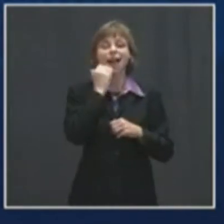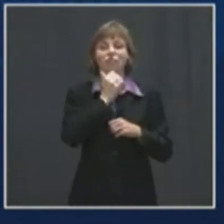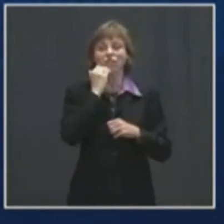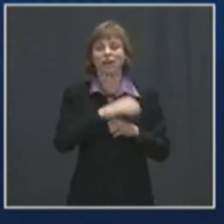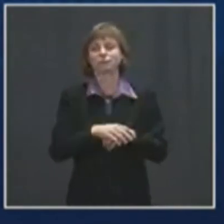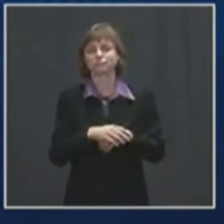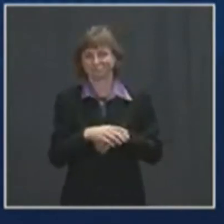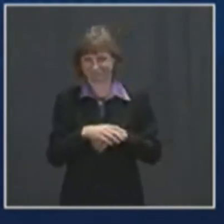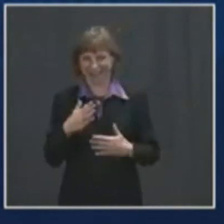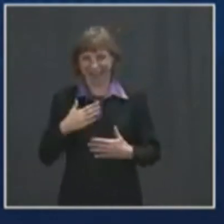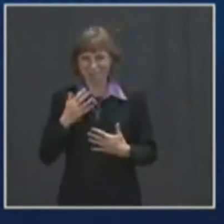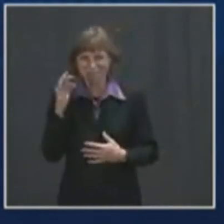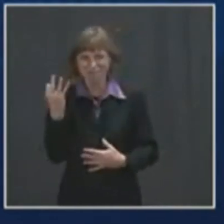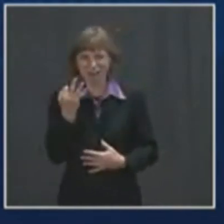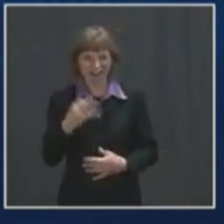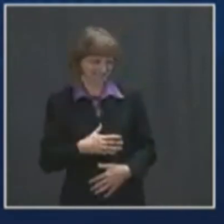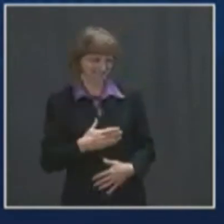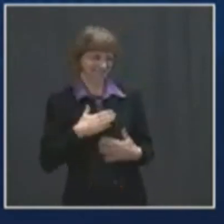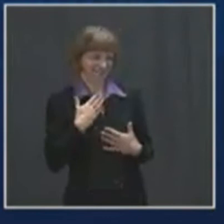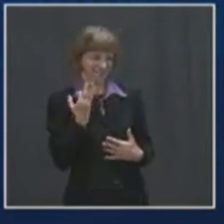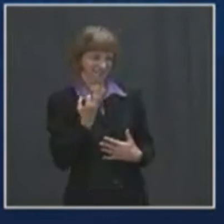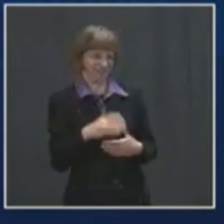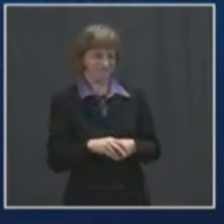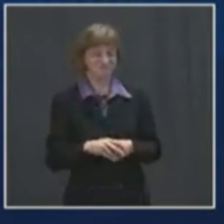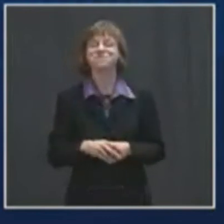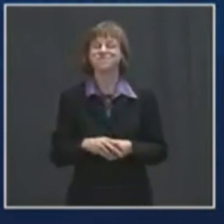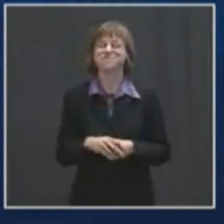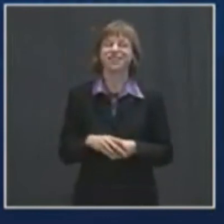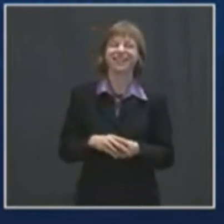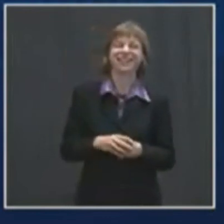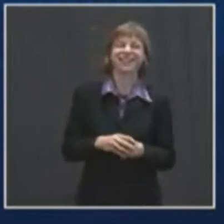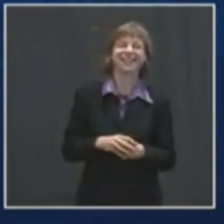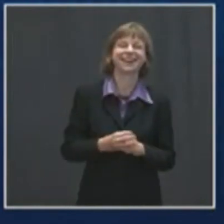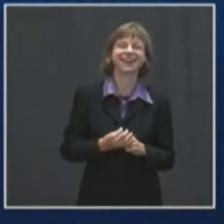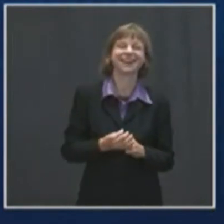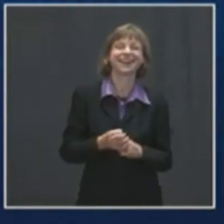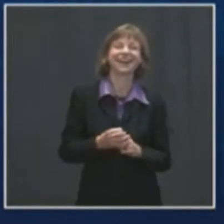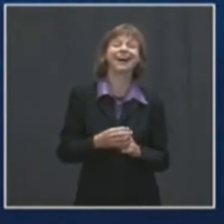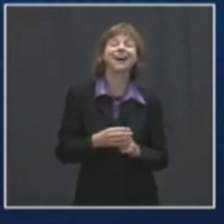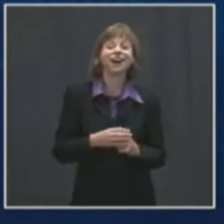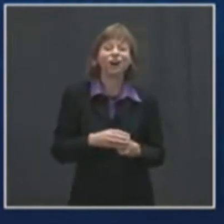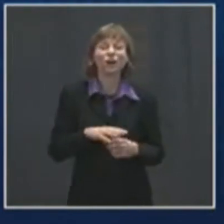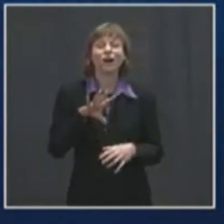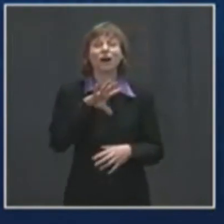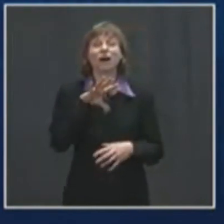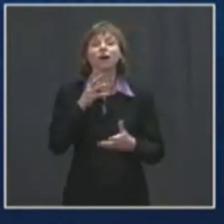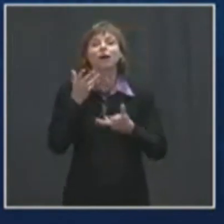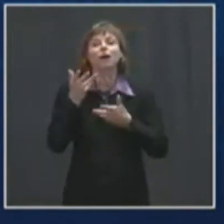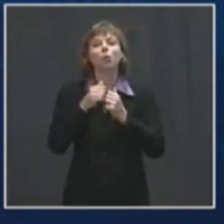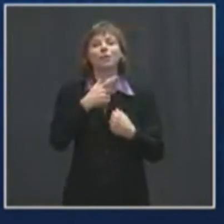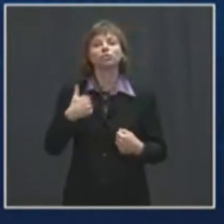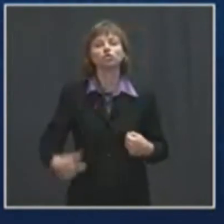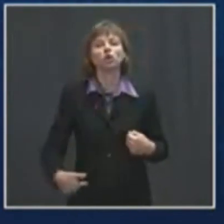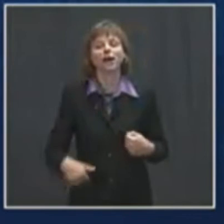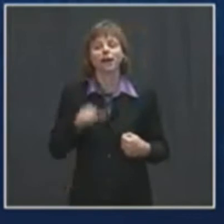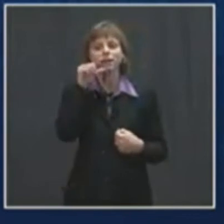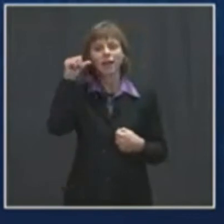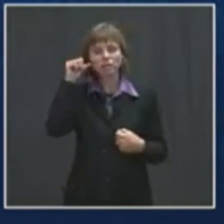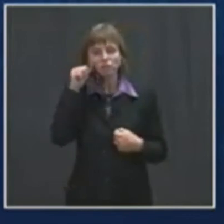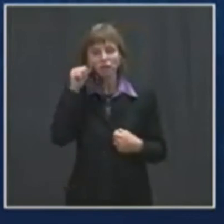Friday. Happy Friday. Two Asia questions, if I may. Sure. On engaging with China, yesterday President